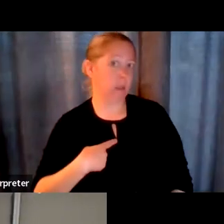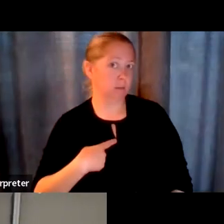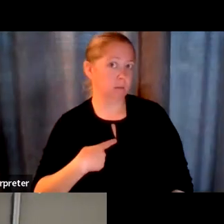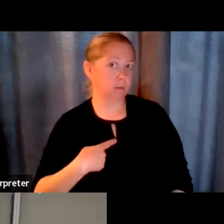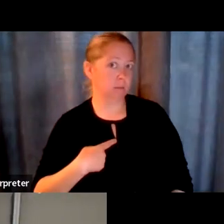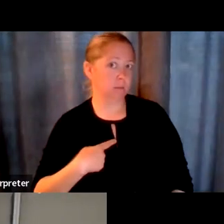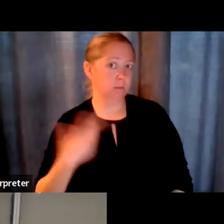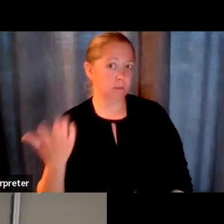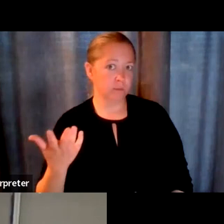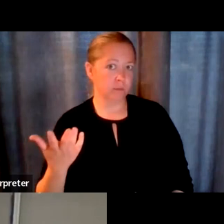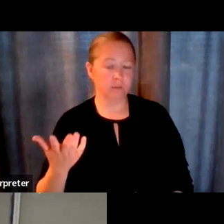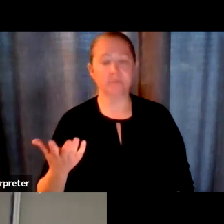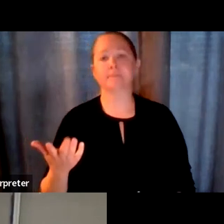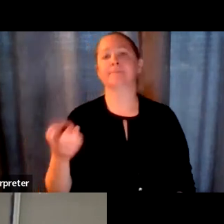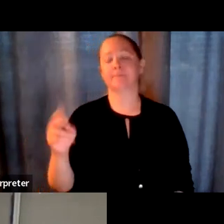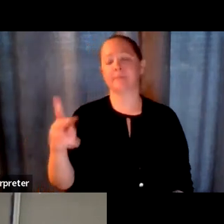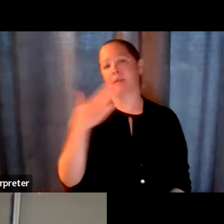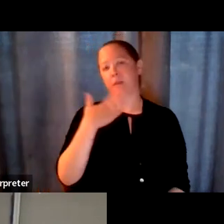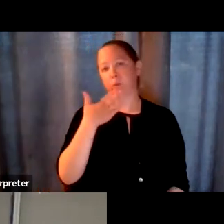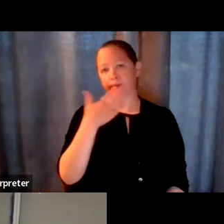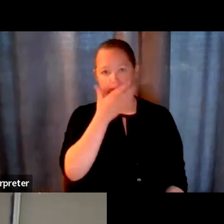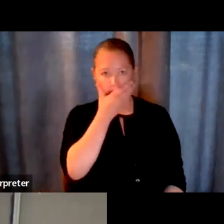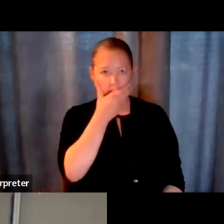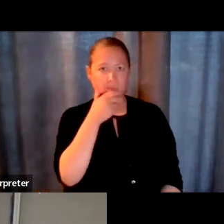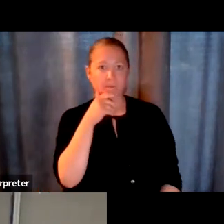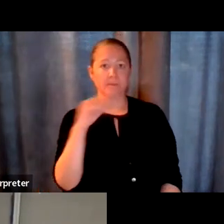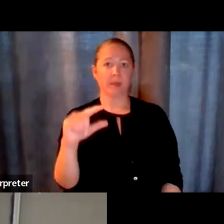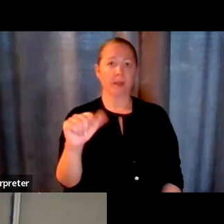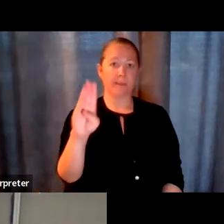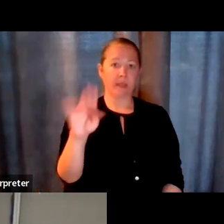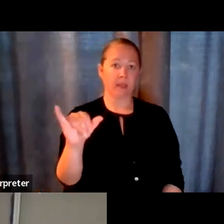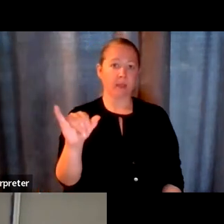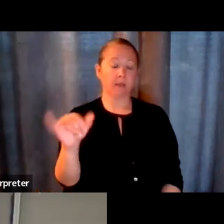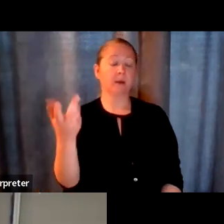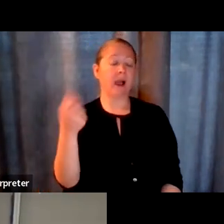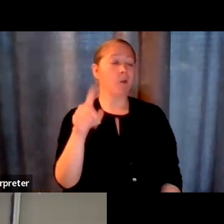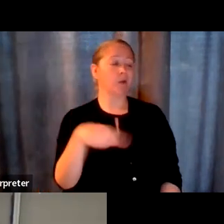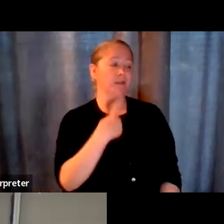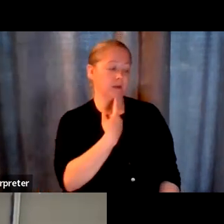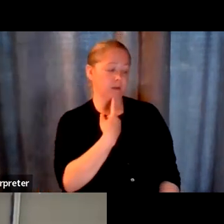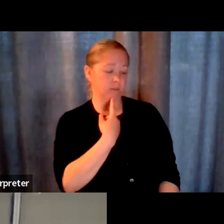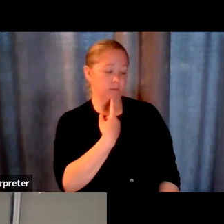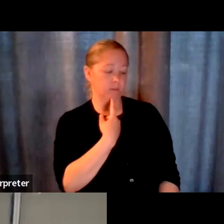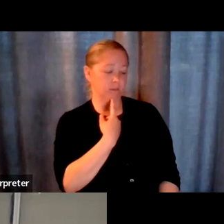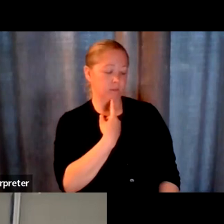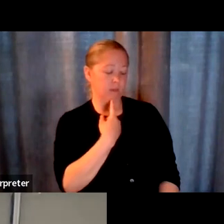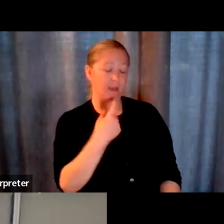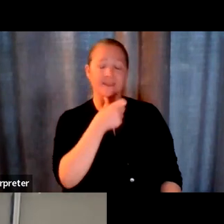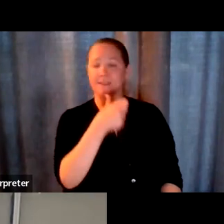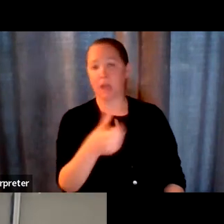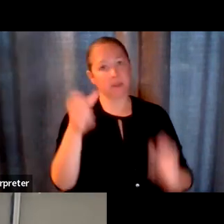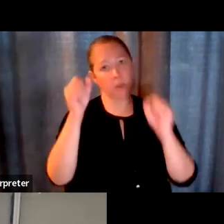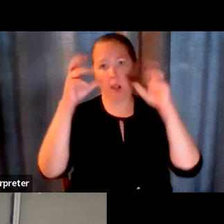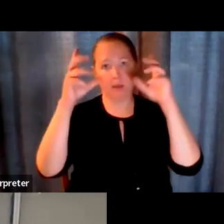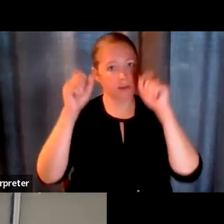Great, thank you. Go ahead, Gabi. Gabi? I'll just say that I think that it's not at all surprising that